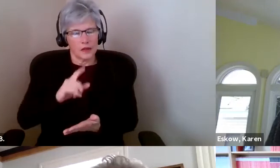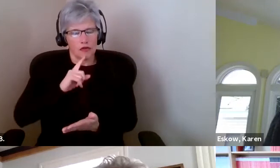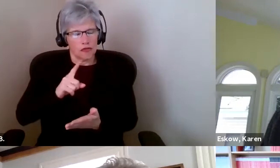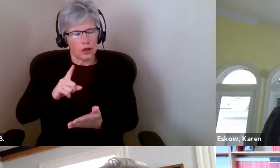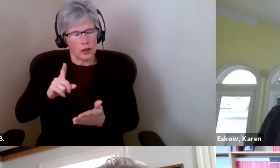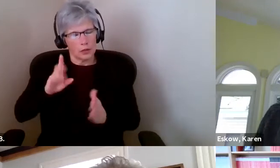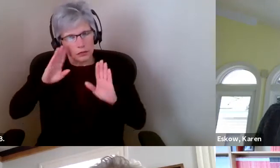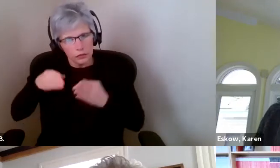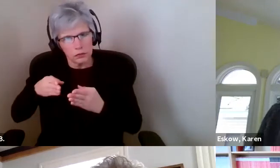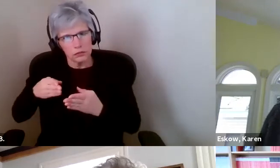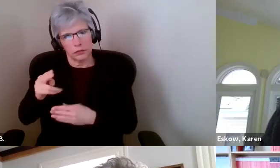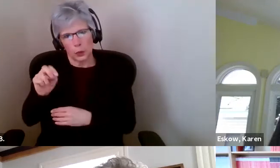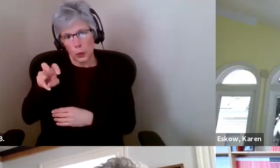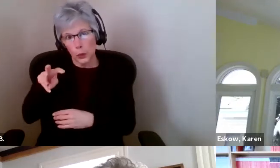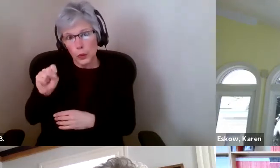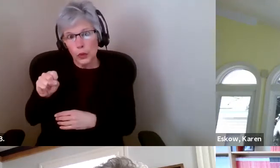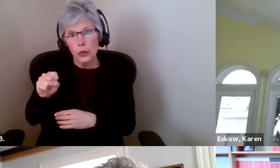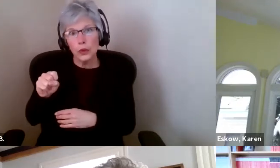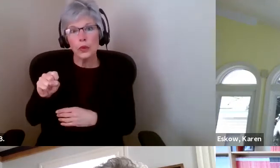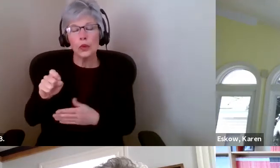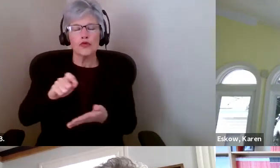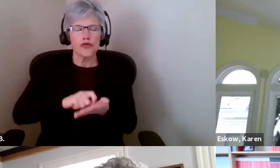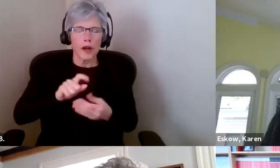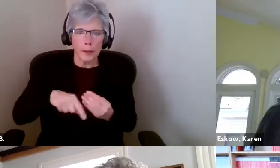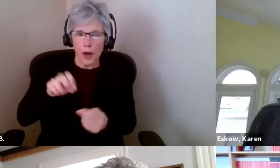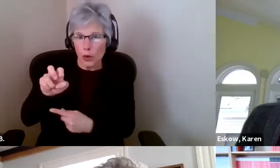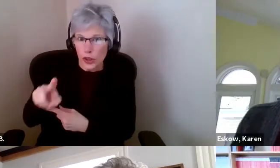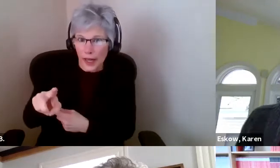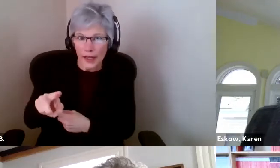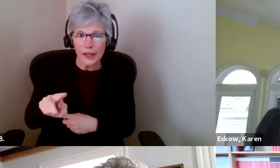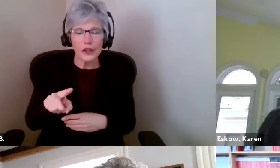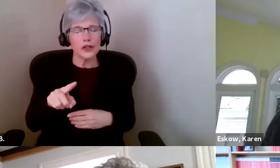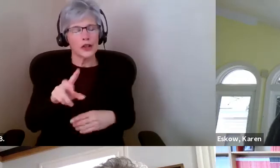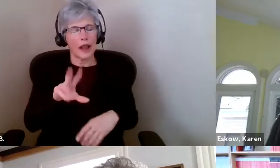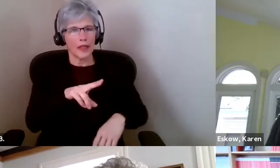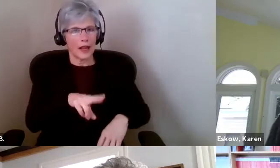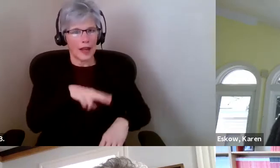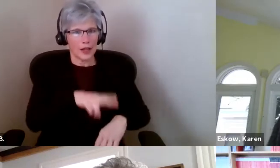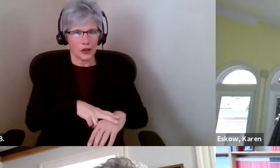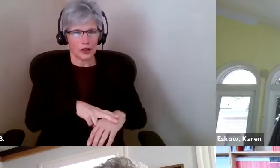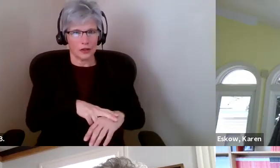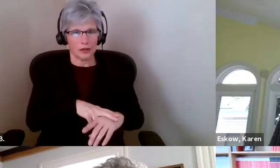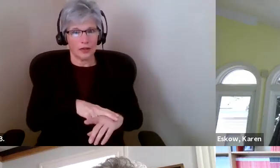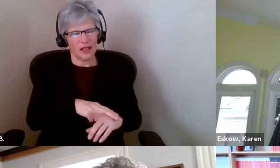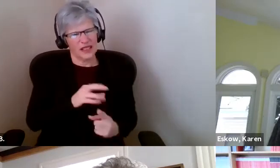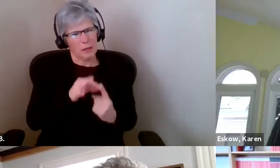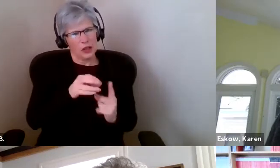writing about education, about the state of the nation, especially since January 6th, but not only. It's